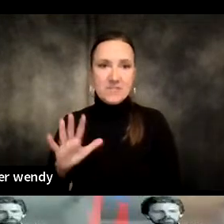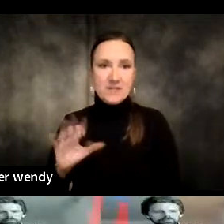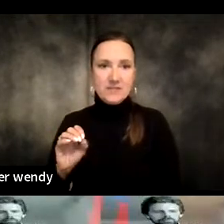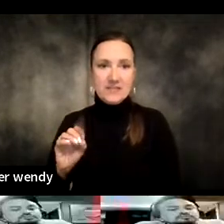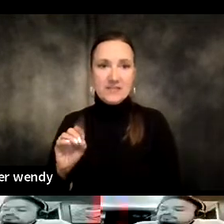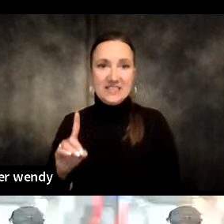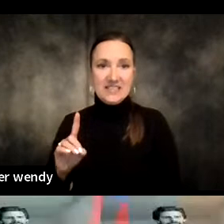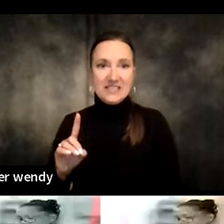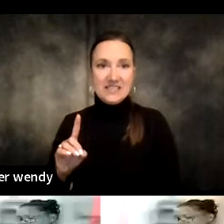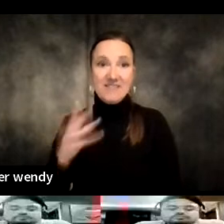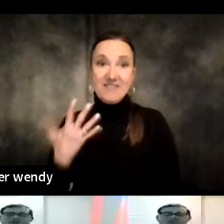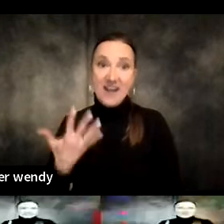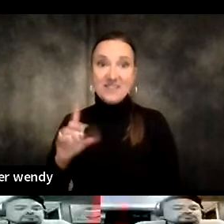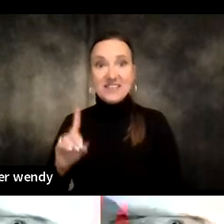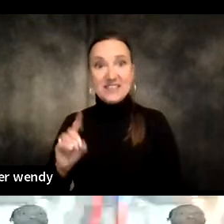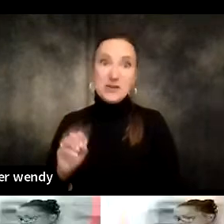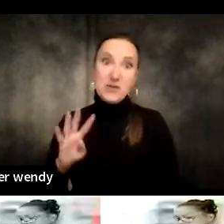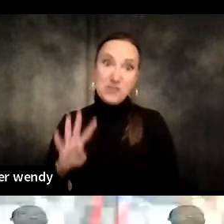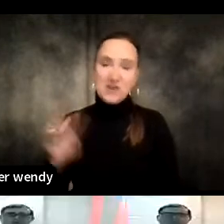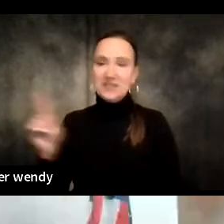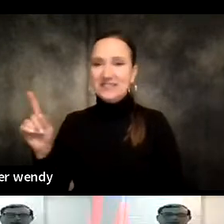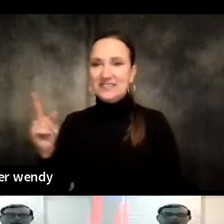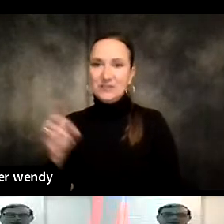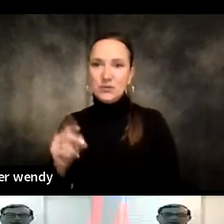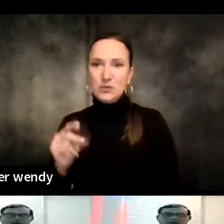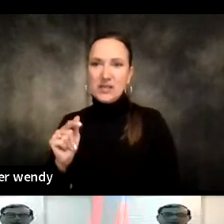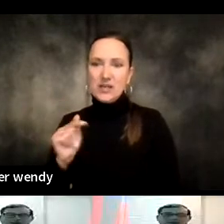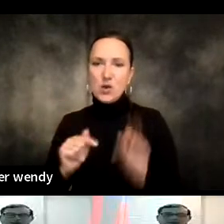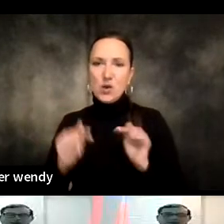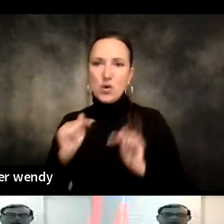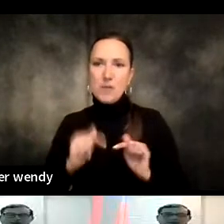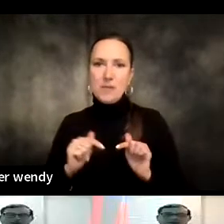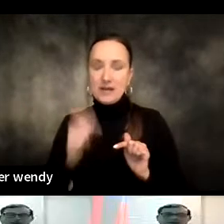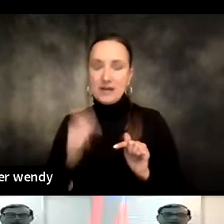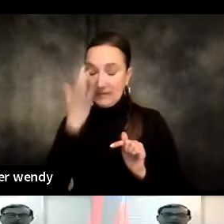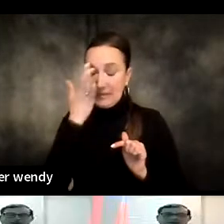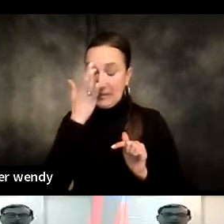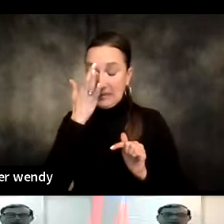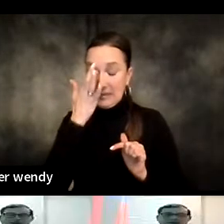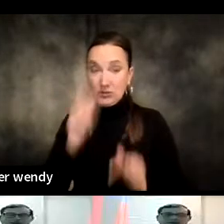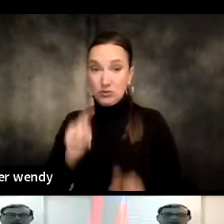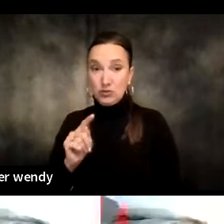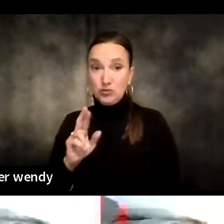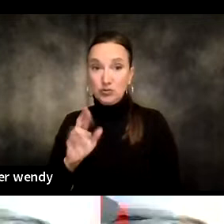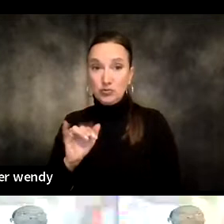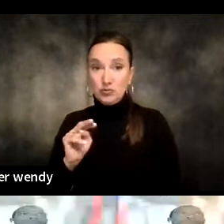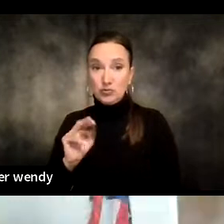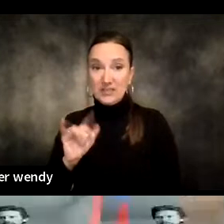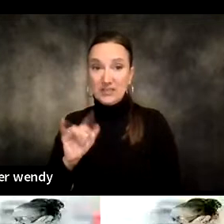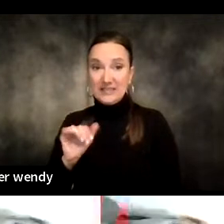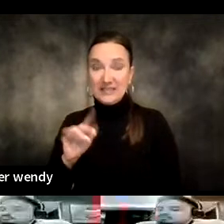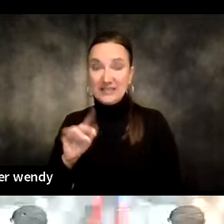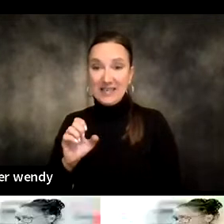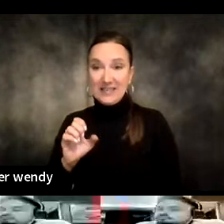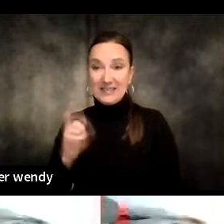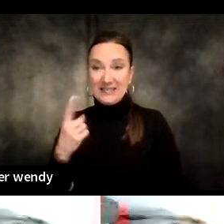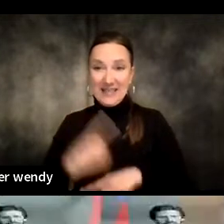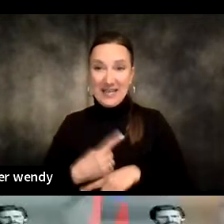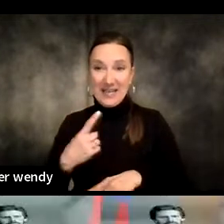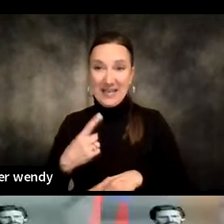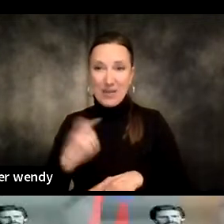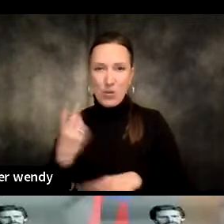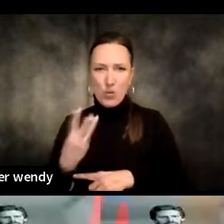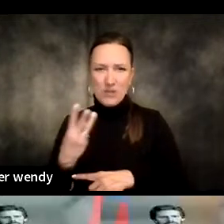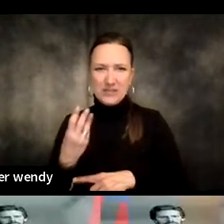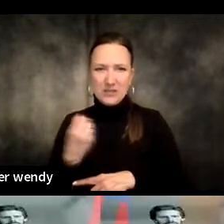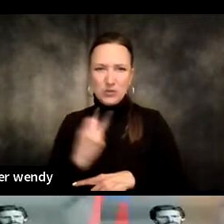5D04. Yeah, just real quick, going back to the Trinidad Day, that'll be Wednesday from 12 to 3. Where can we